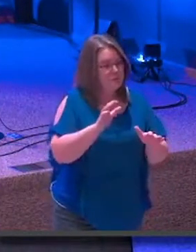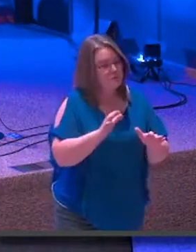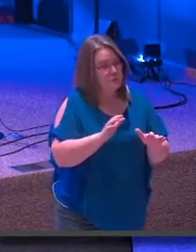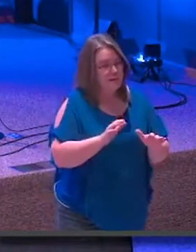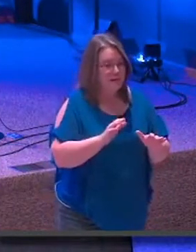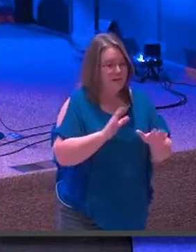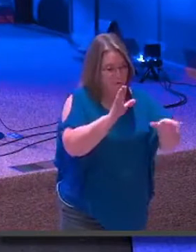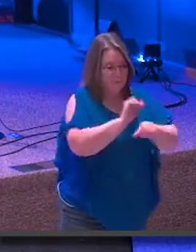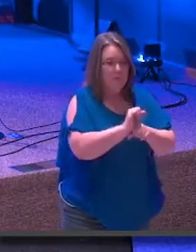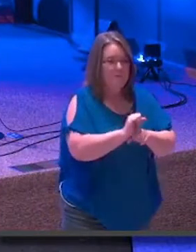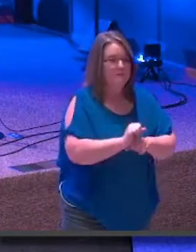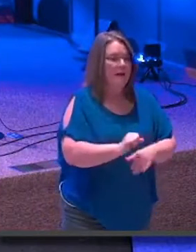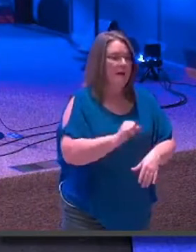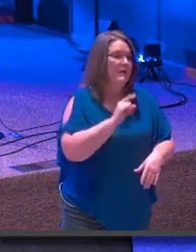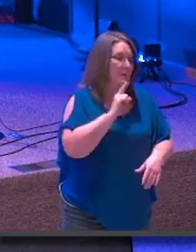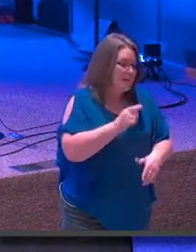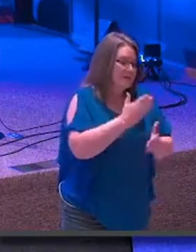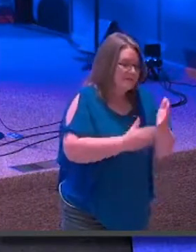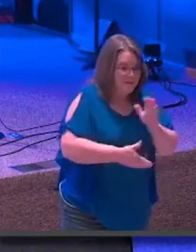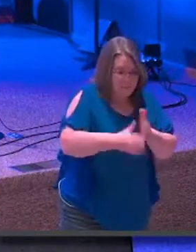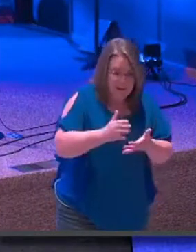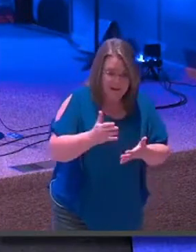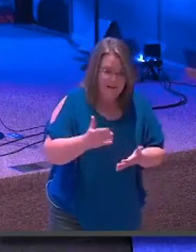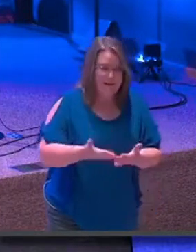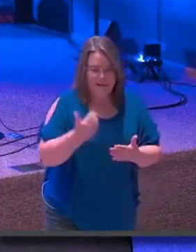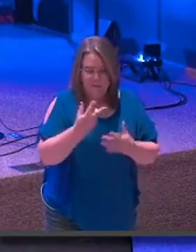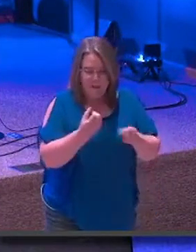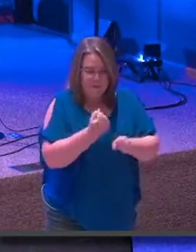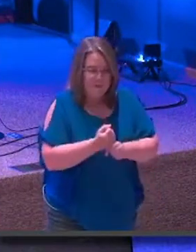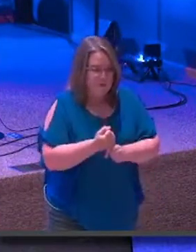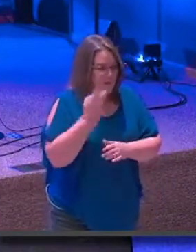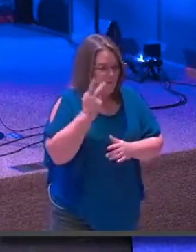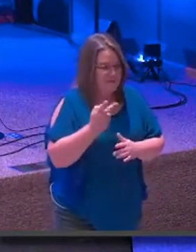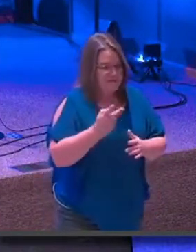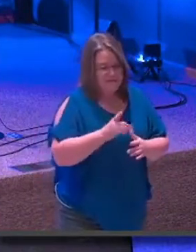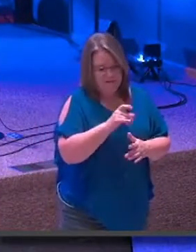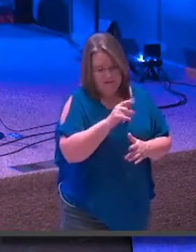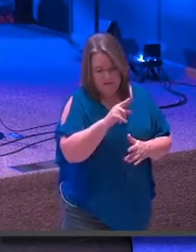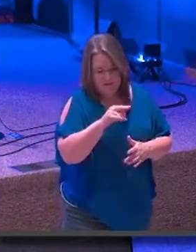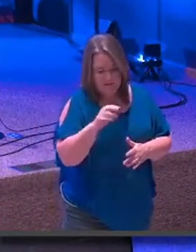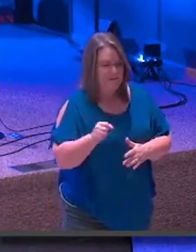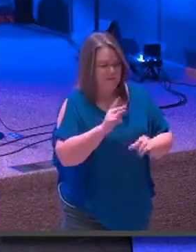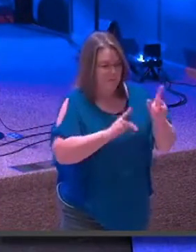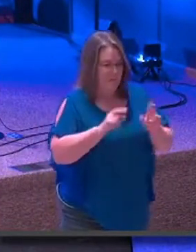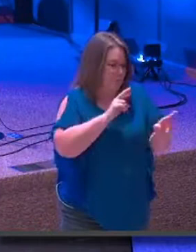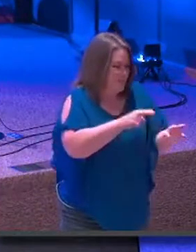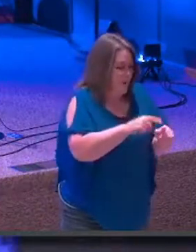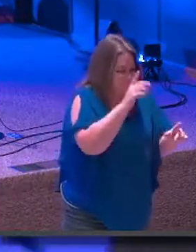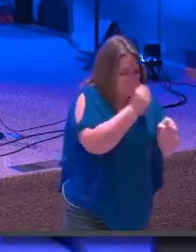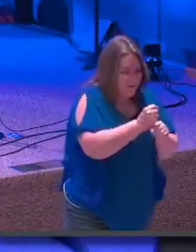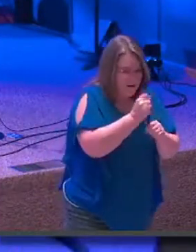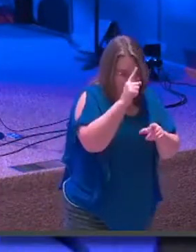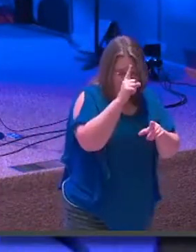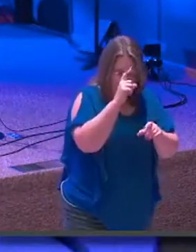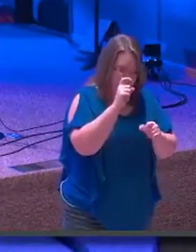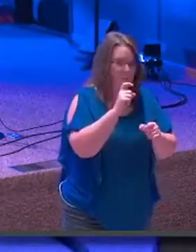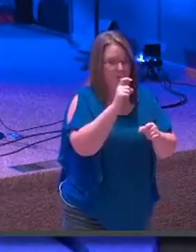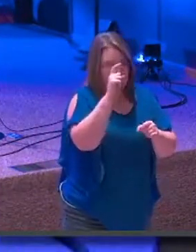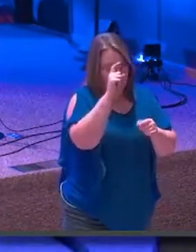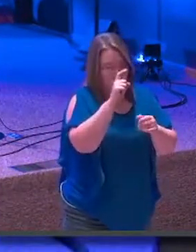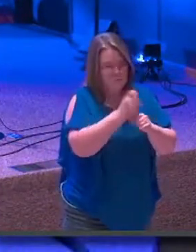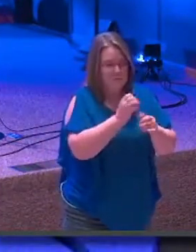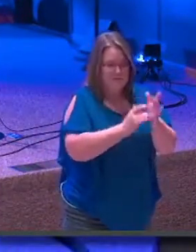mess. In the last 2 years, we've seen dozens of people respond to faith to trust Jesus as their Savior. That's a